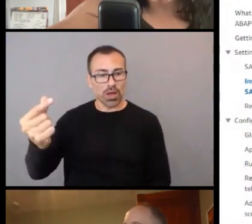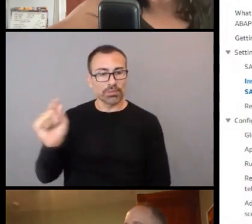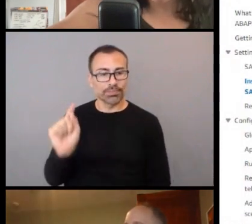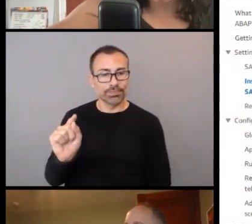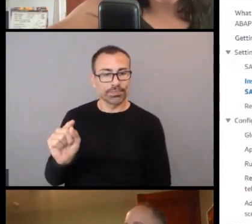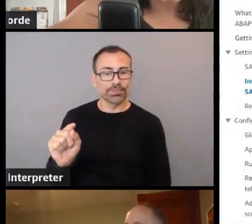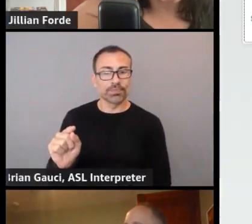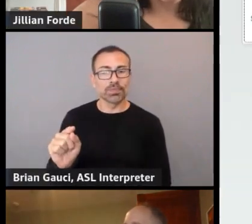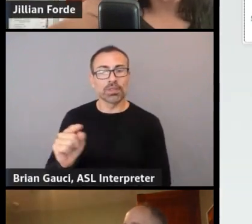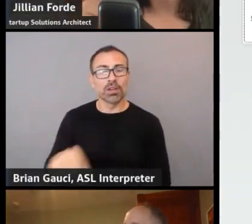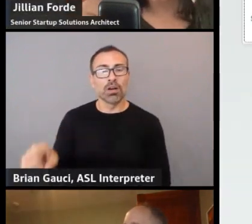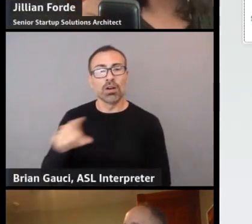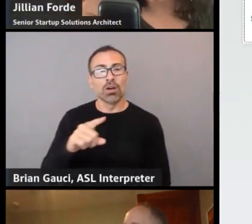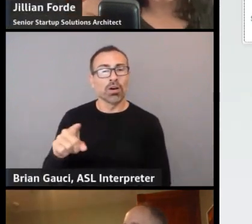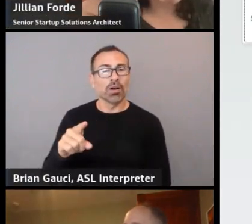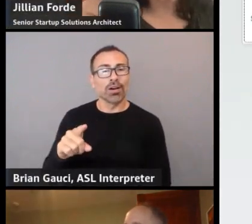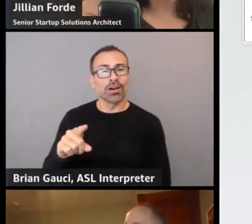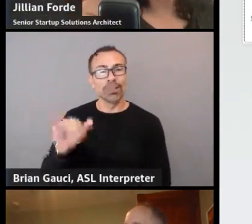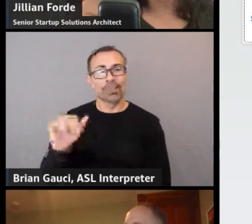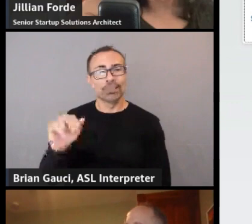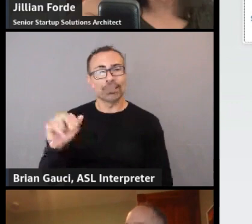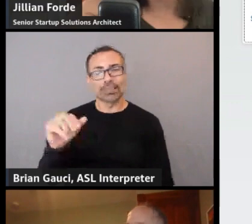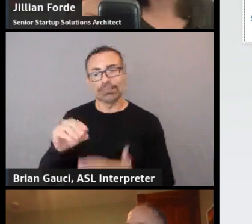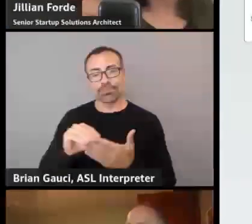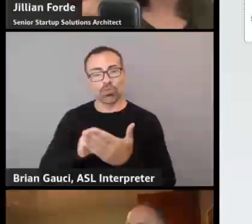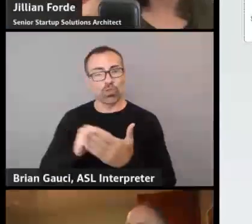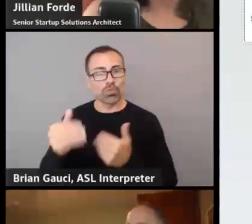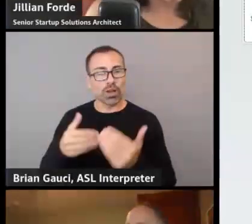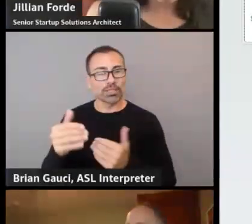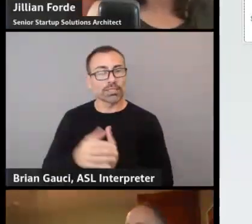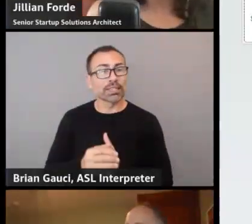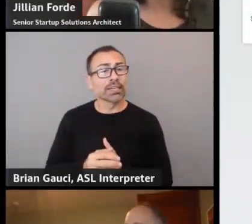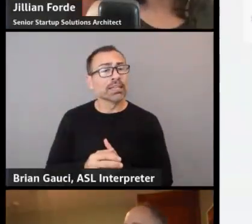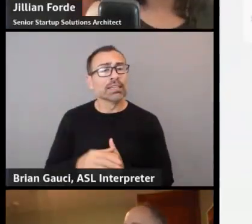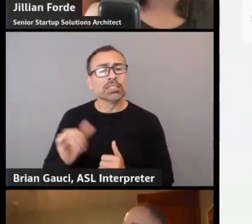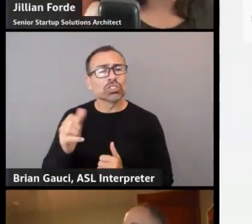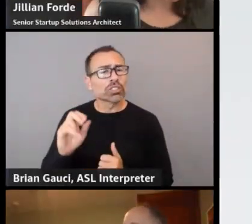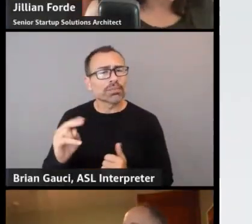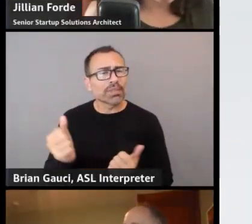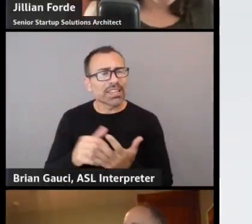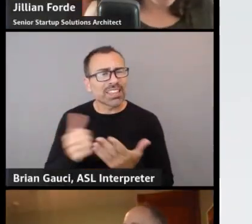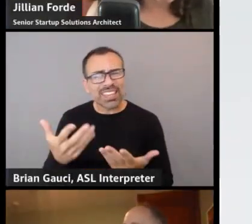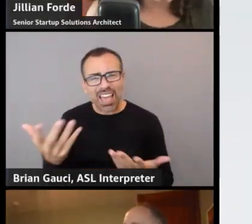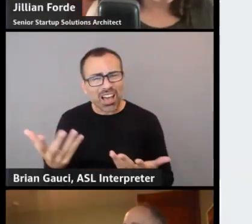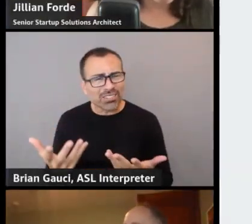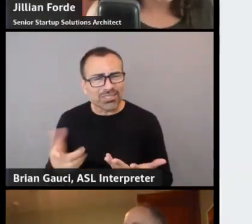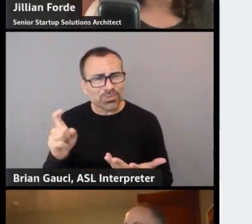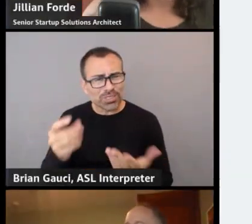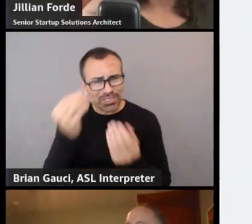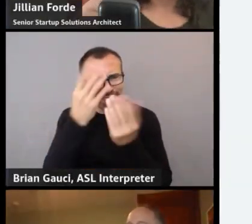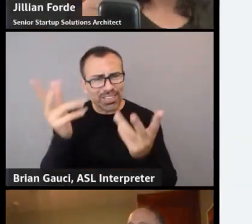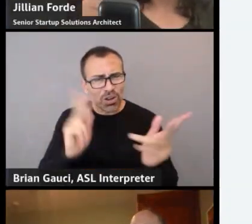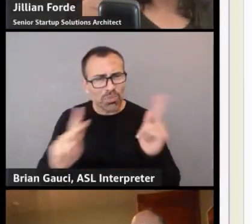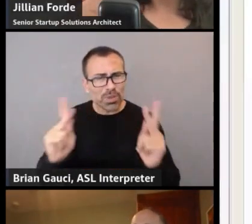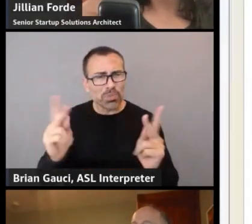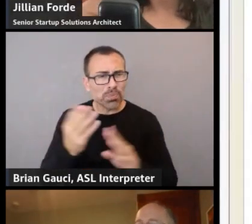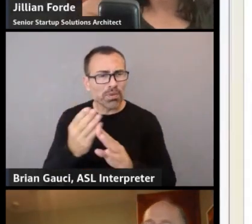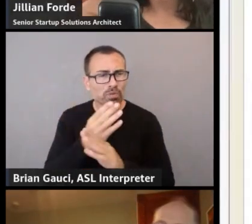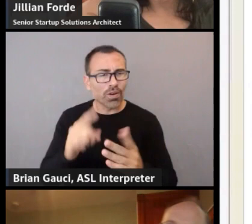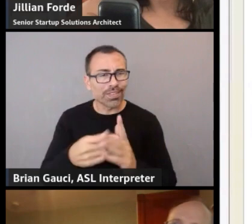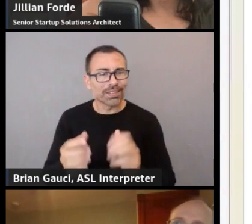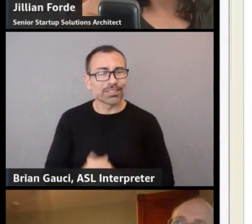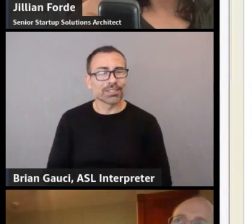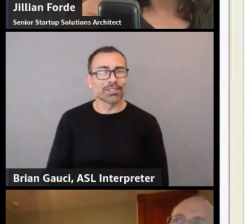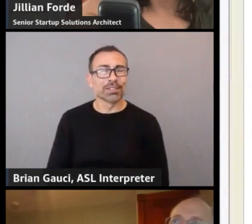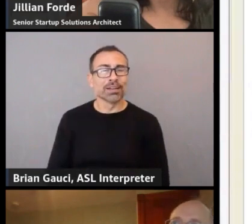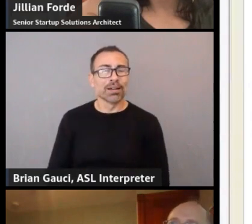invoice processing. John, is there anything else that you'd want people to learn about before they get started? there's so much stuff I'd love